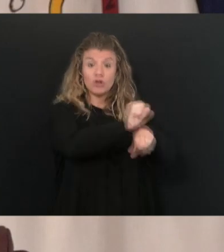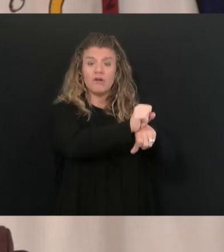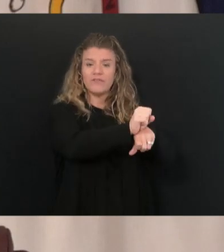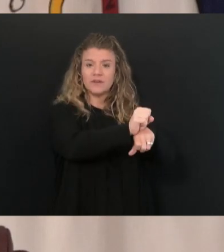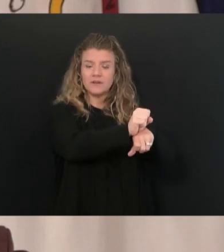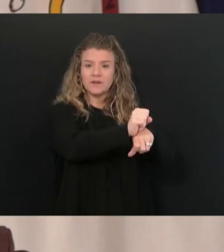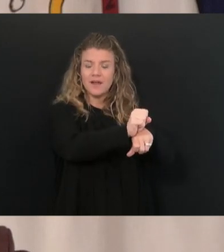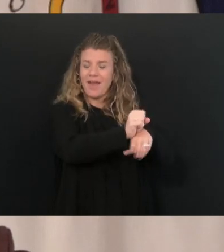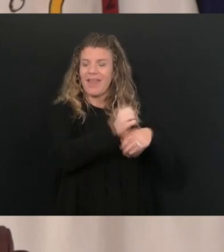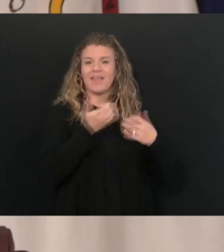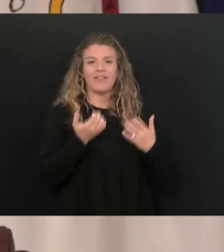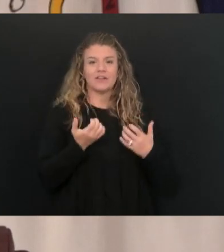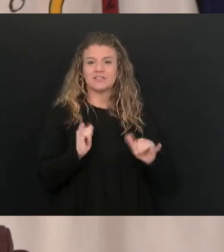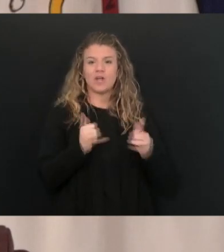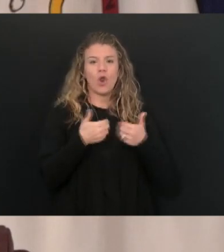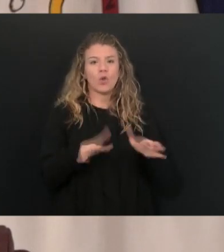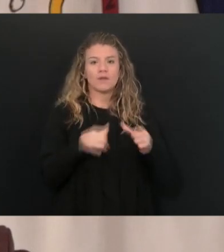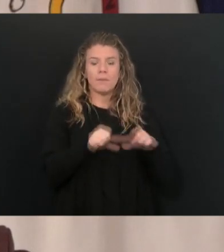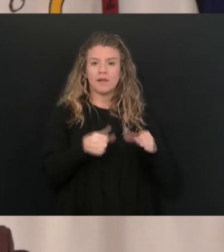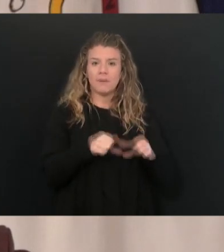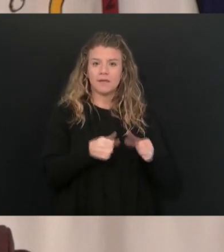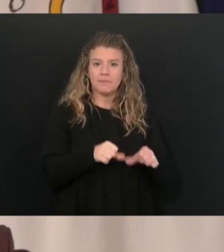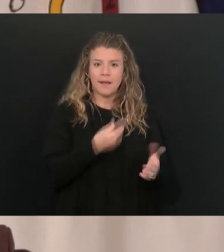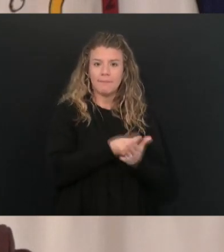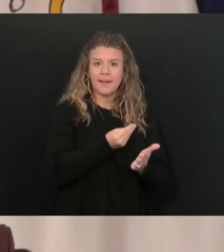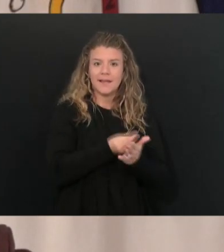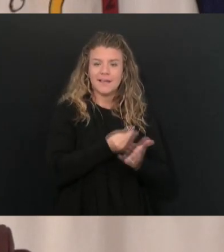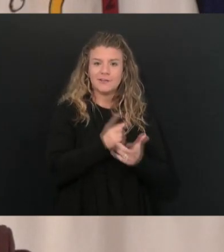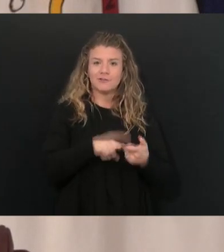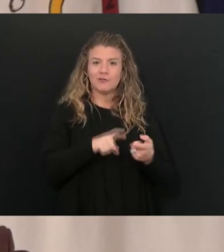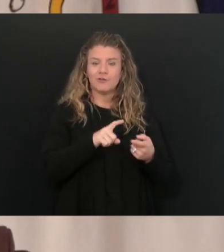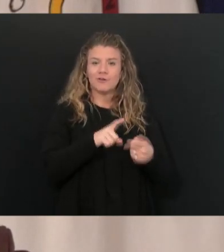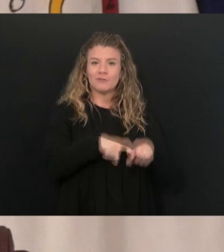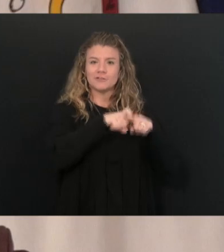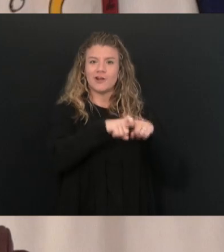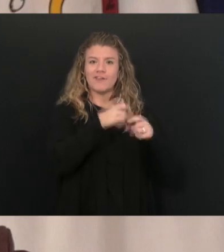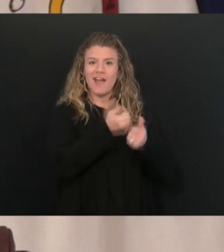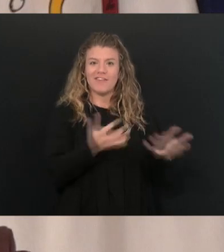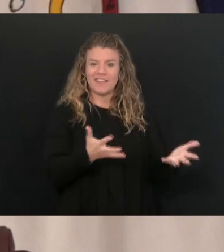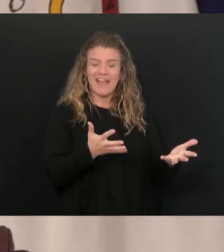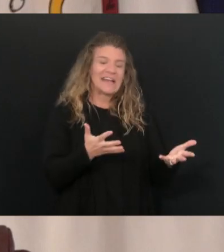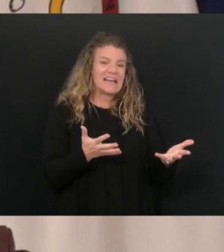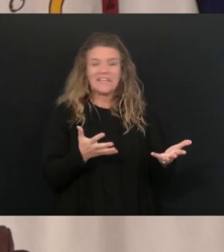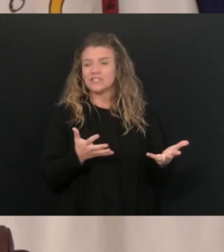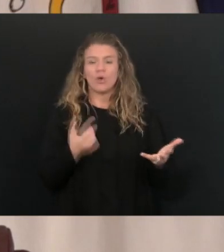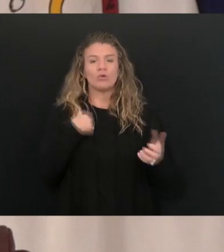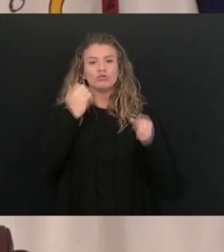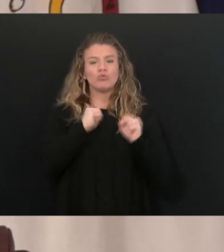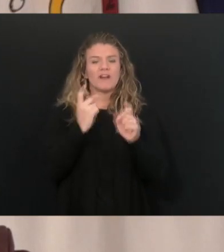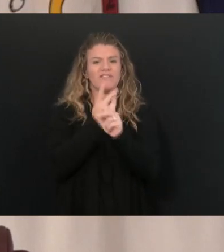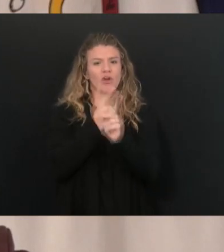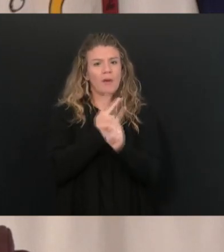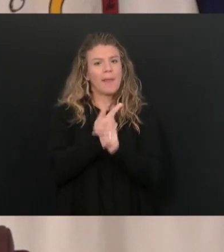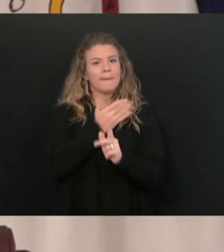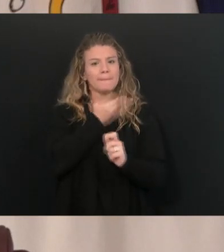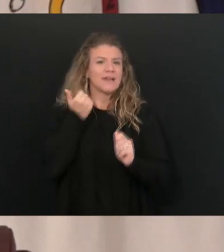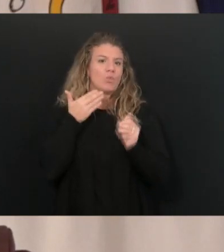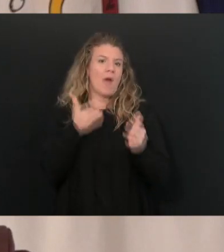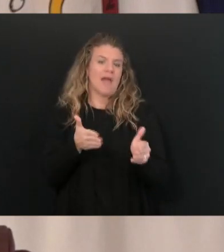a chance of losing all their deposit and all their monies if by chance things